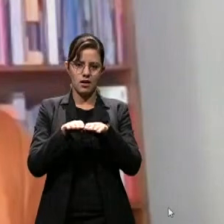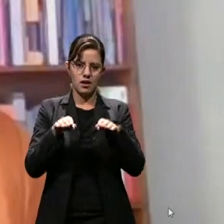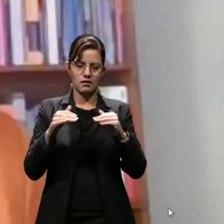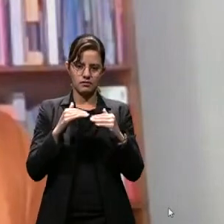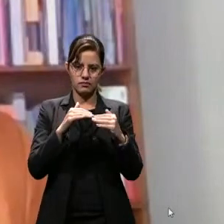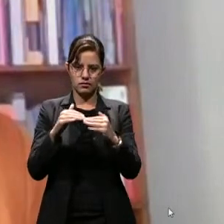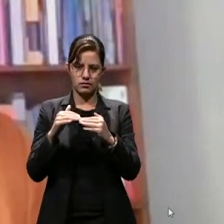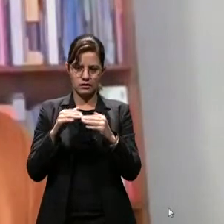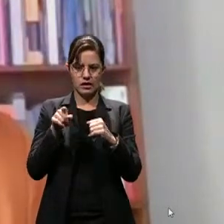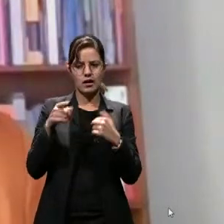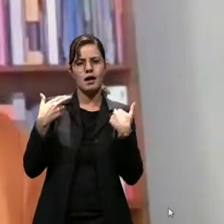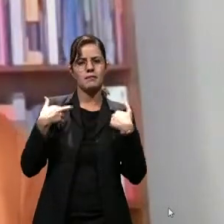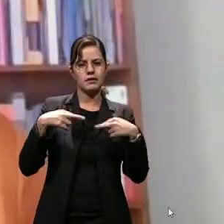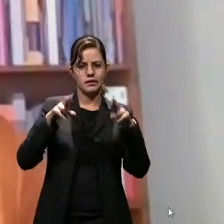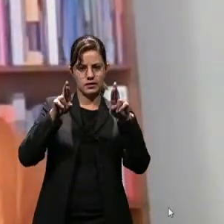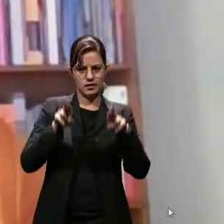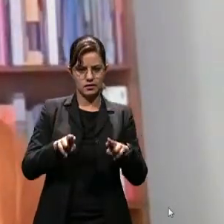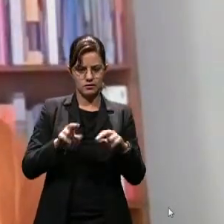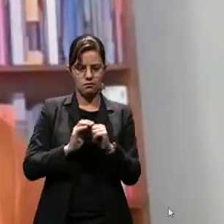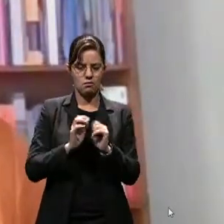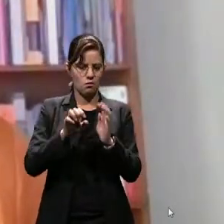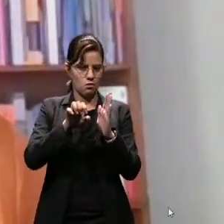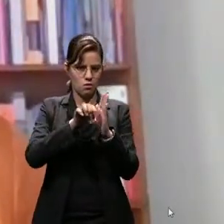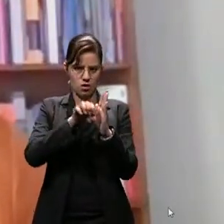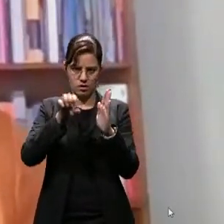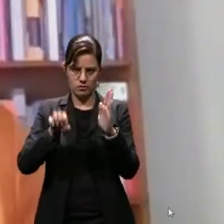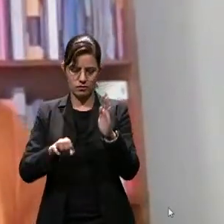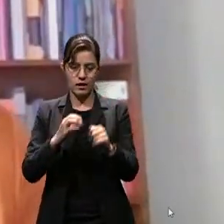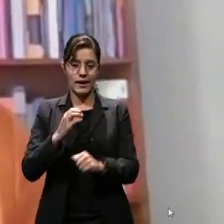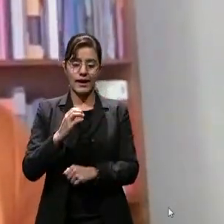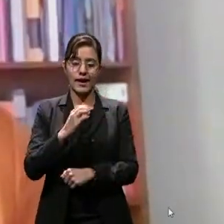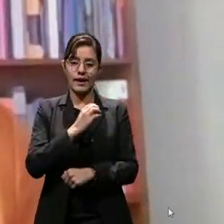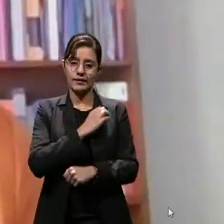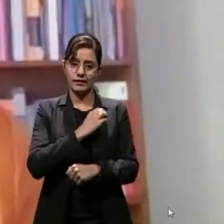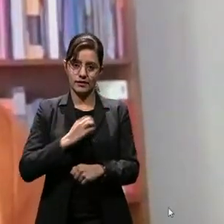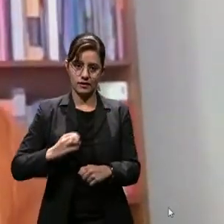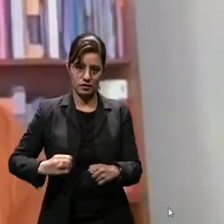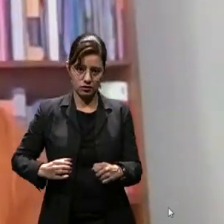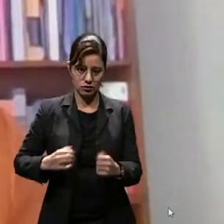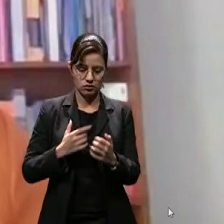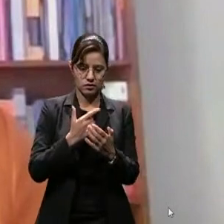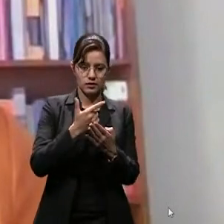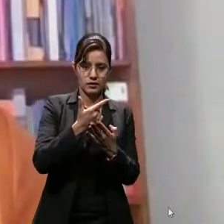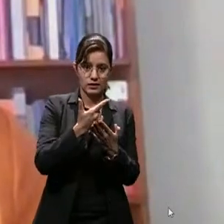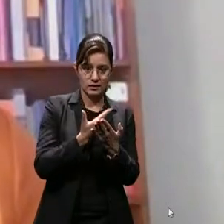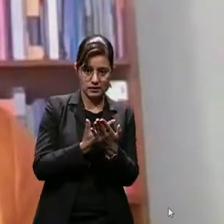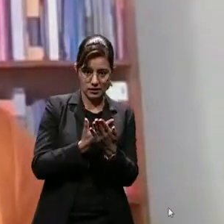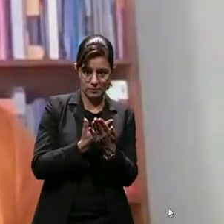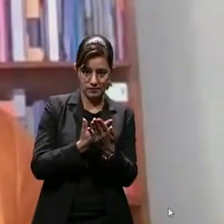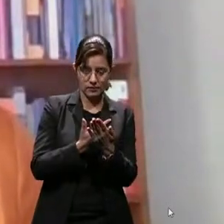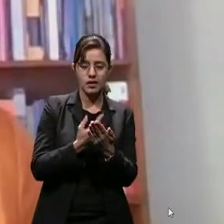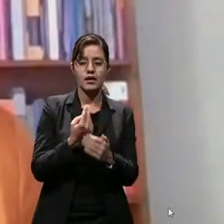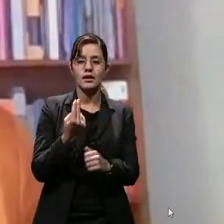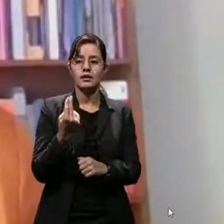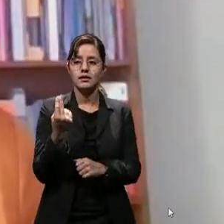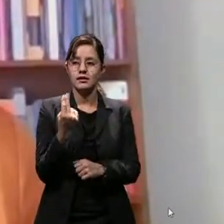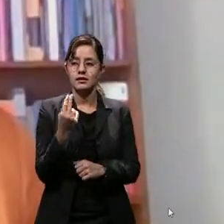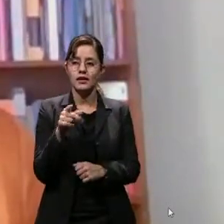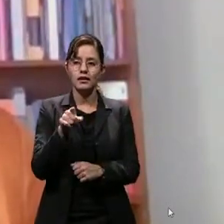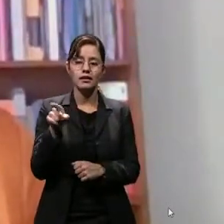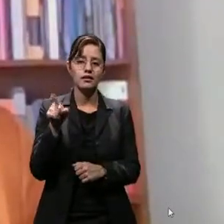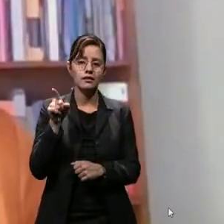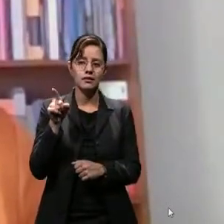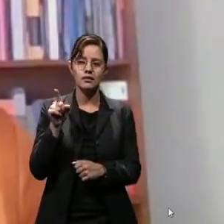this parity considers that the list of candidacies has to have